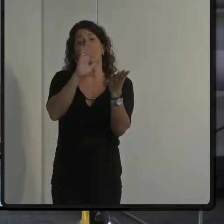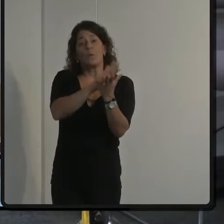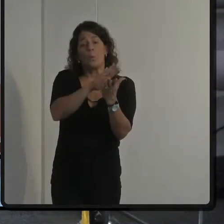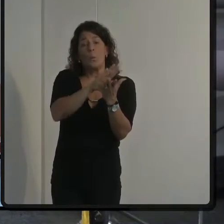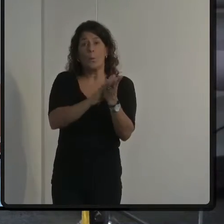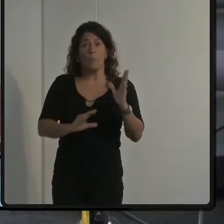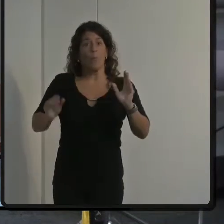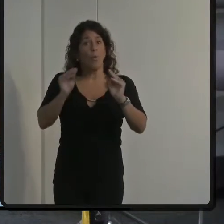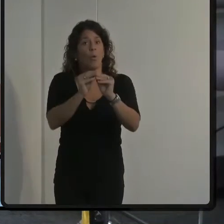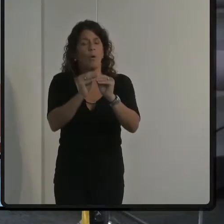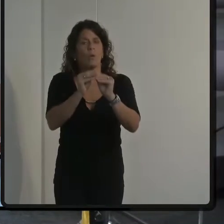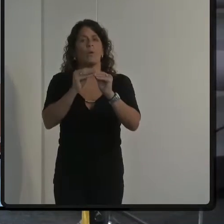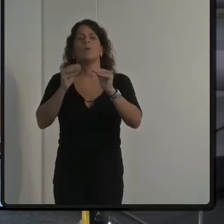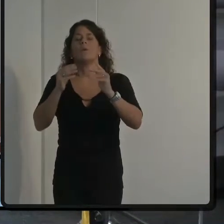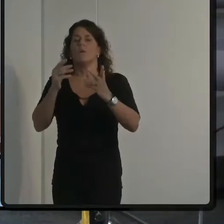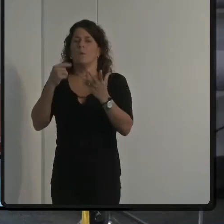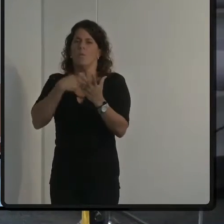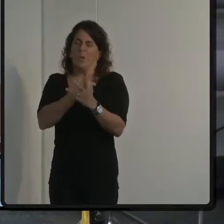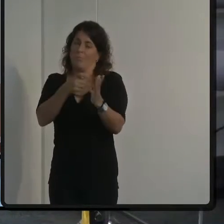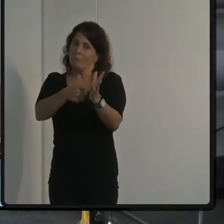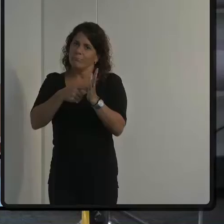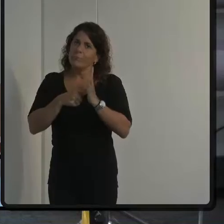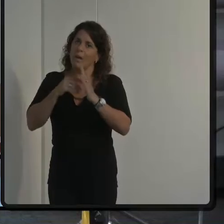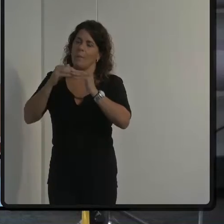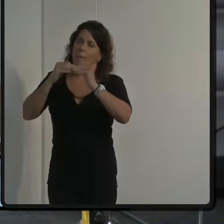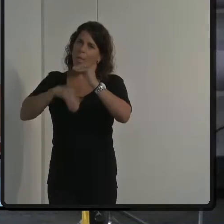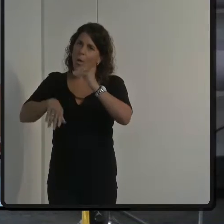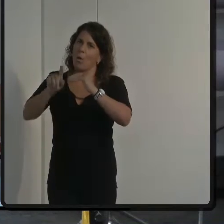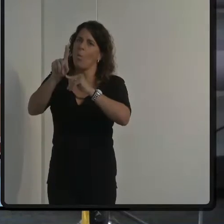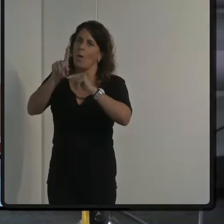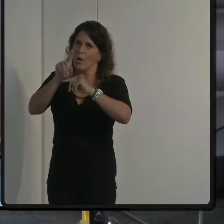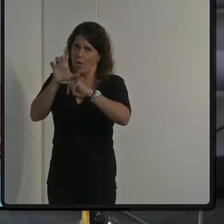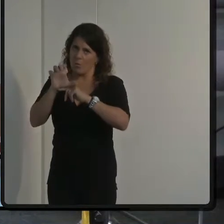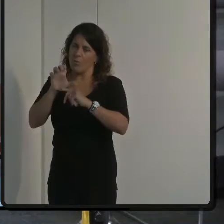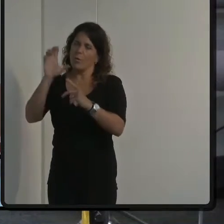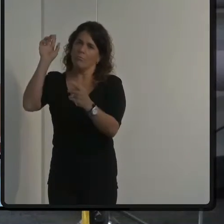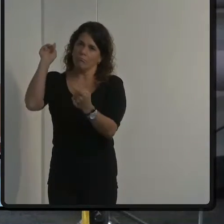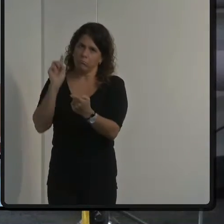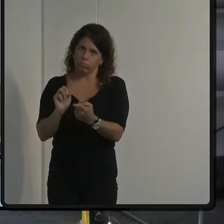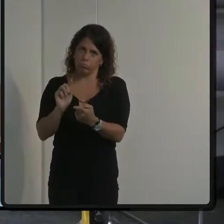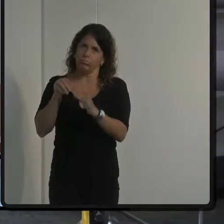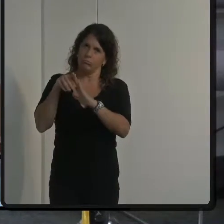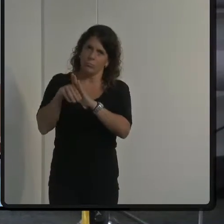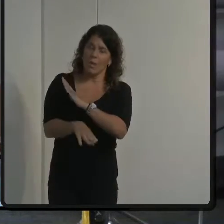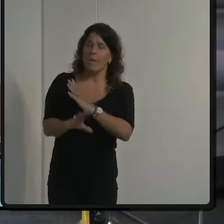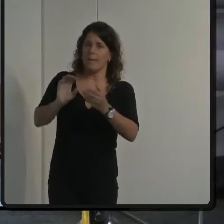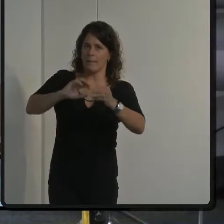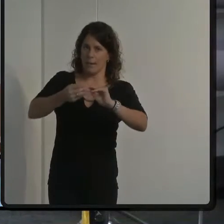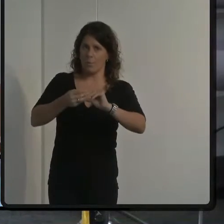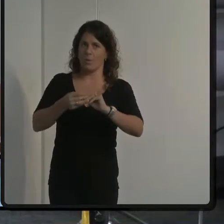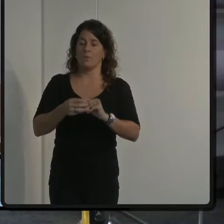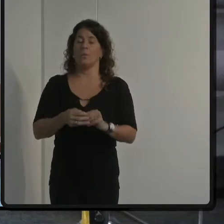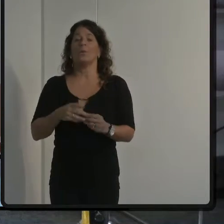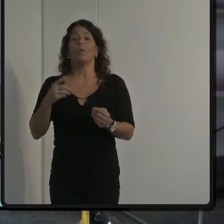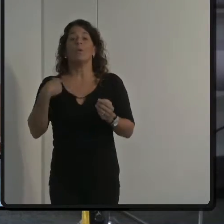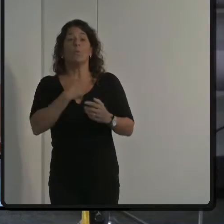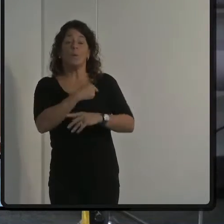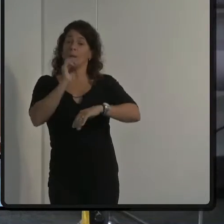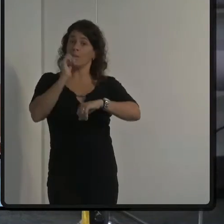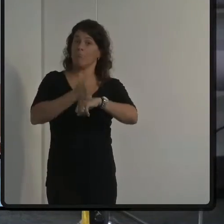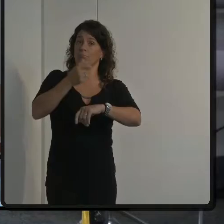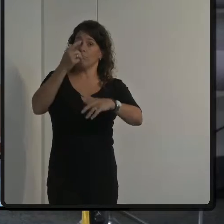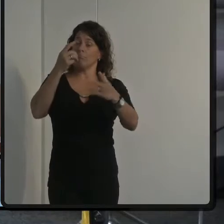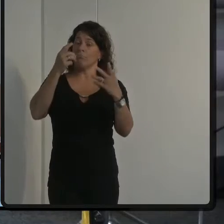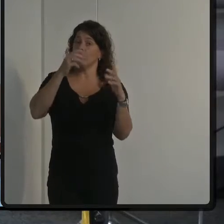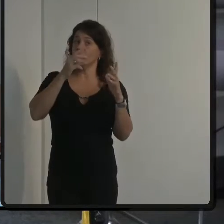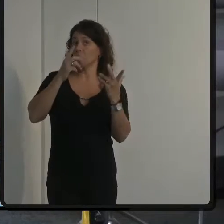have to be below 100 cases. And so when we talk about doable, achievable goals, earlier